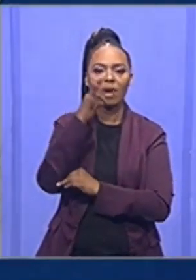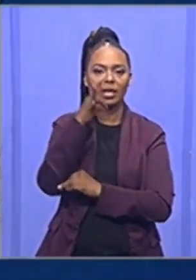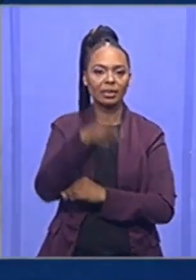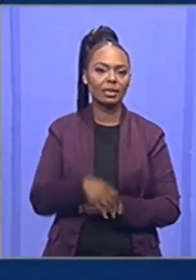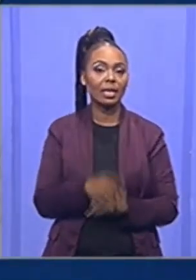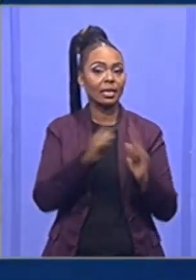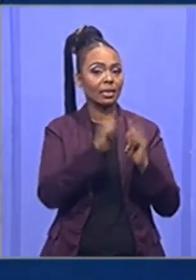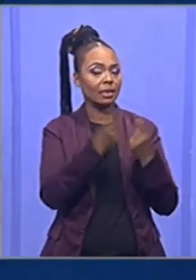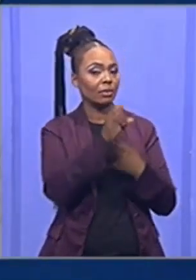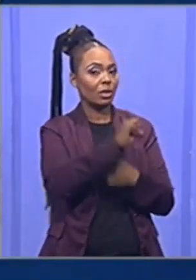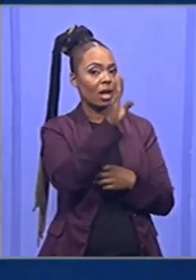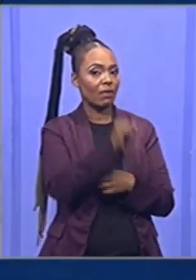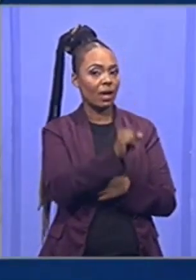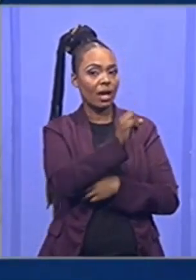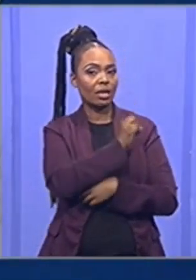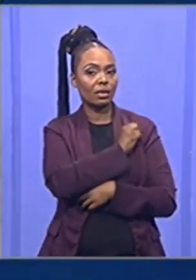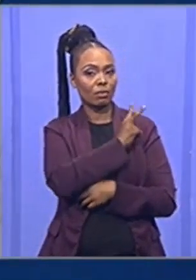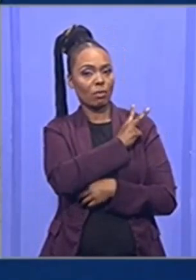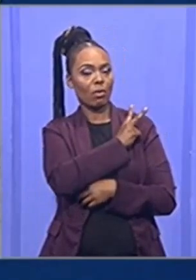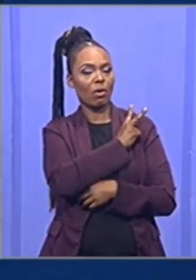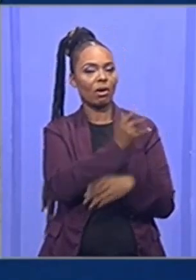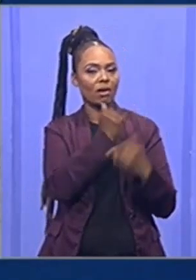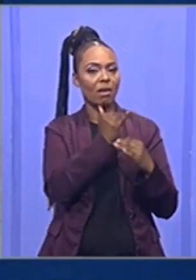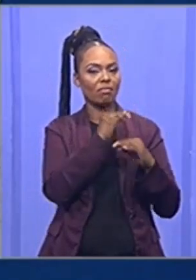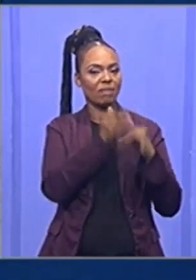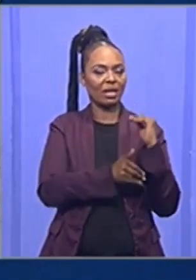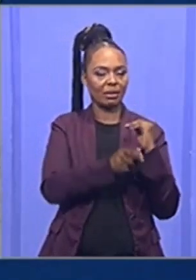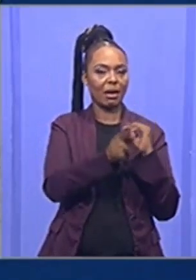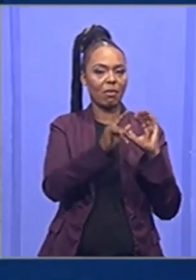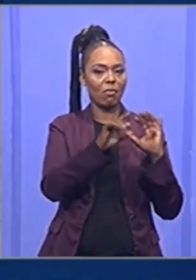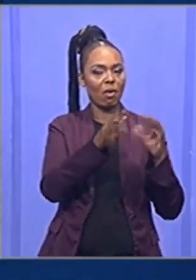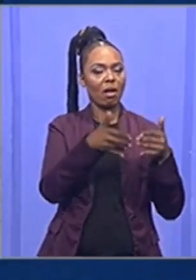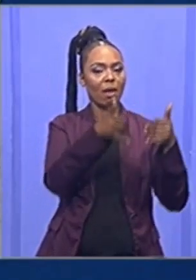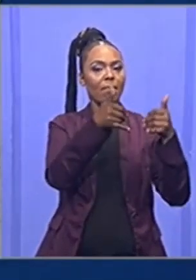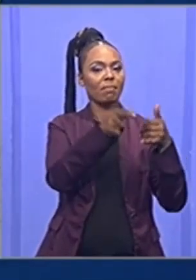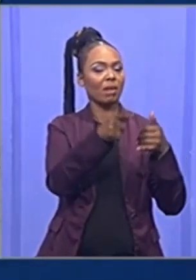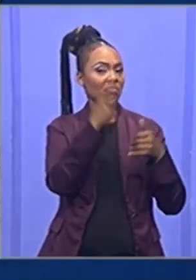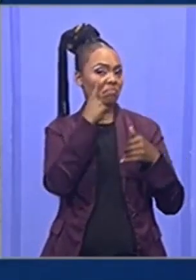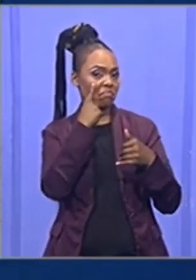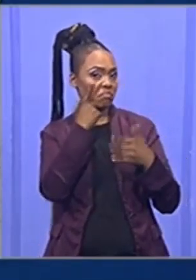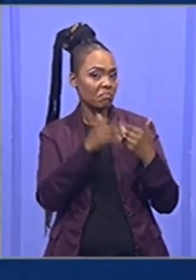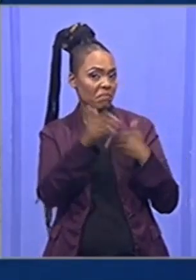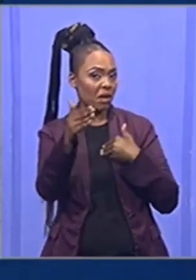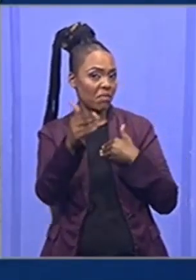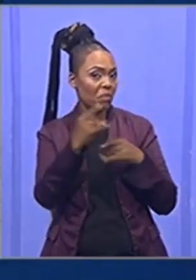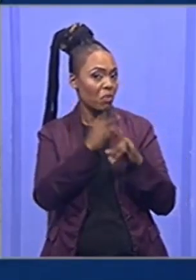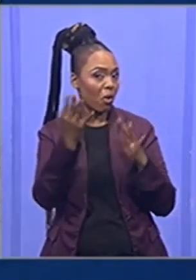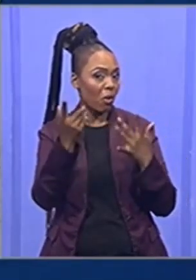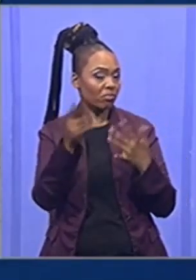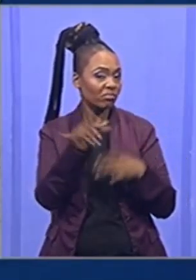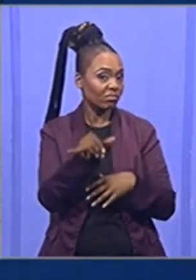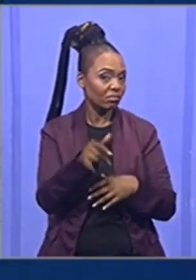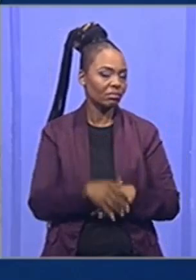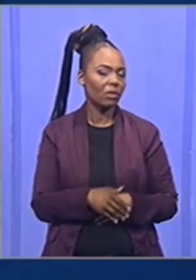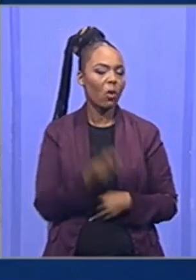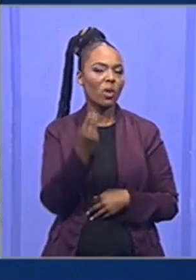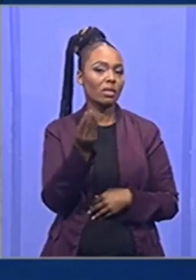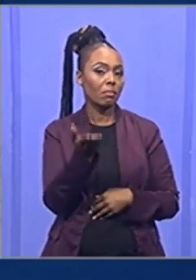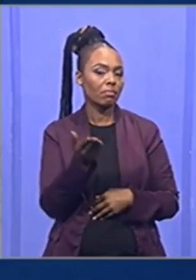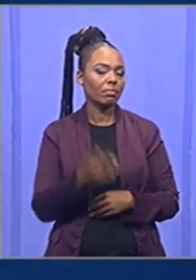sa Afrika Borwa di Springboks ke basireletsi ba sejana seno o bona ba tlile go diragatsa jang mme o tsibogile jana mo